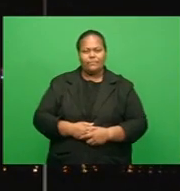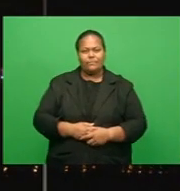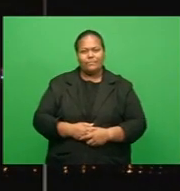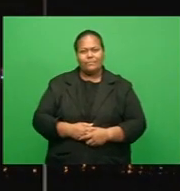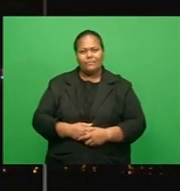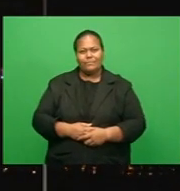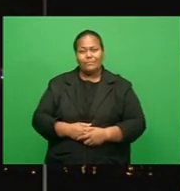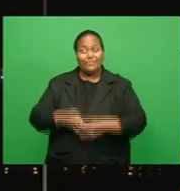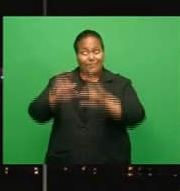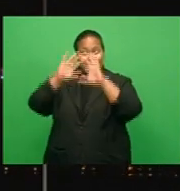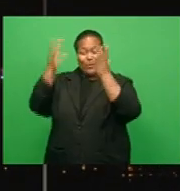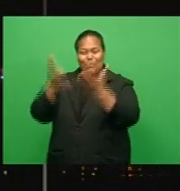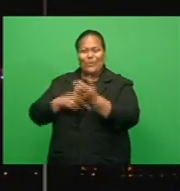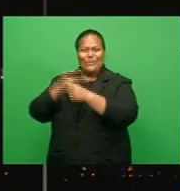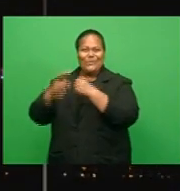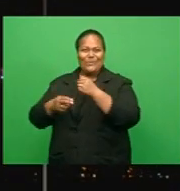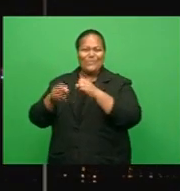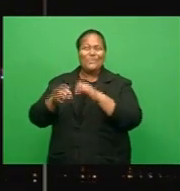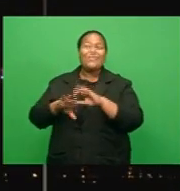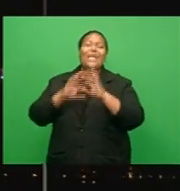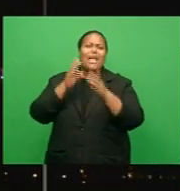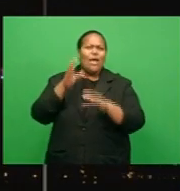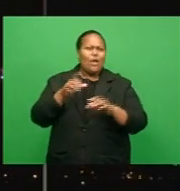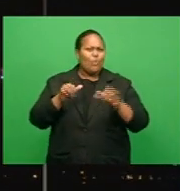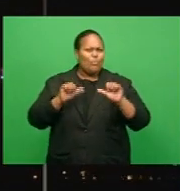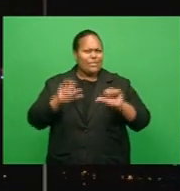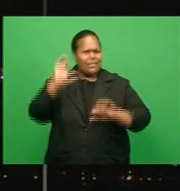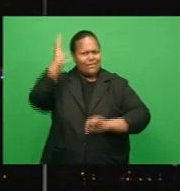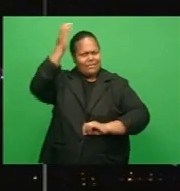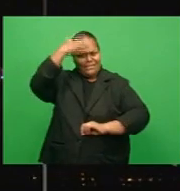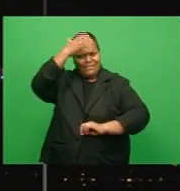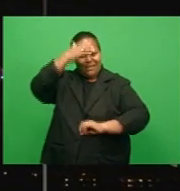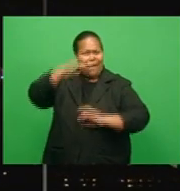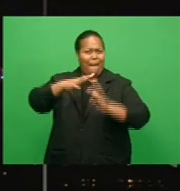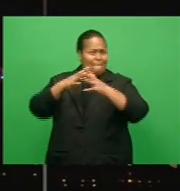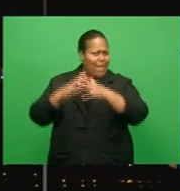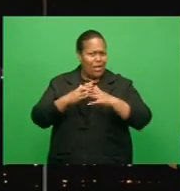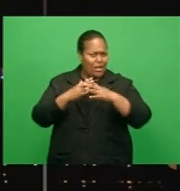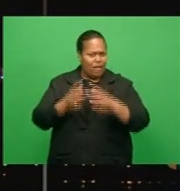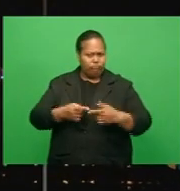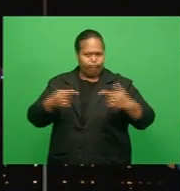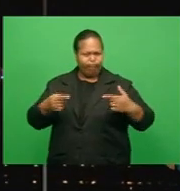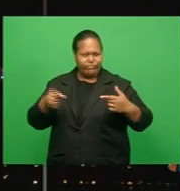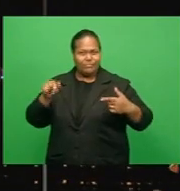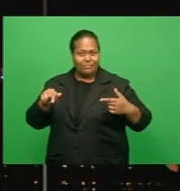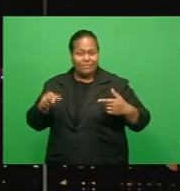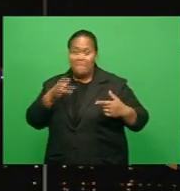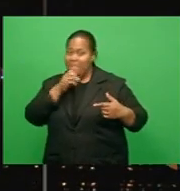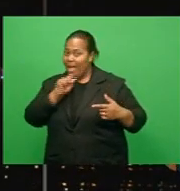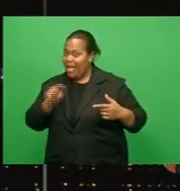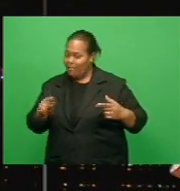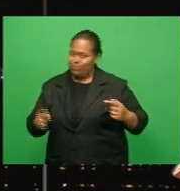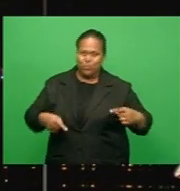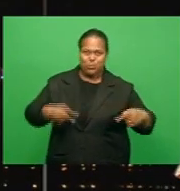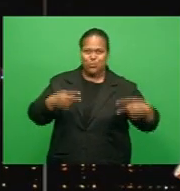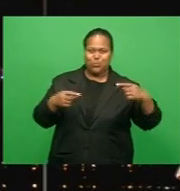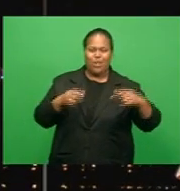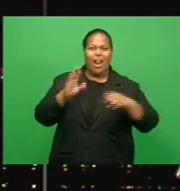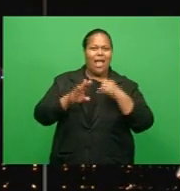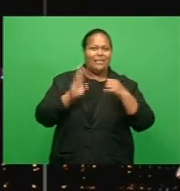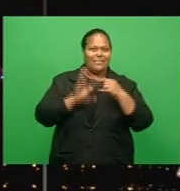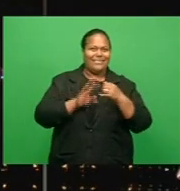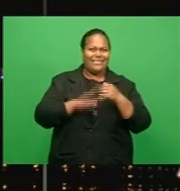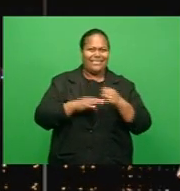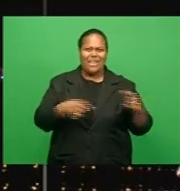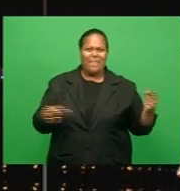And in world news, U.S. President Donald Trump and his opponent Joe Biden had their final election debate, with organizers having to introduce a